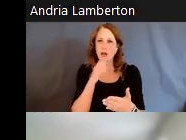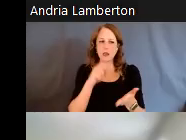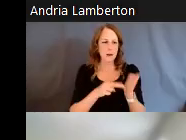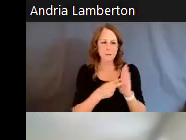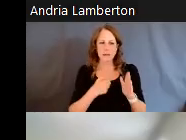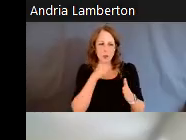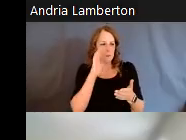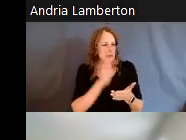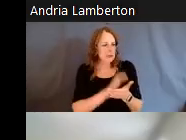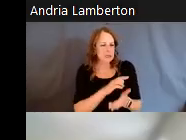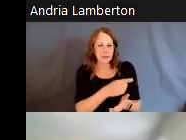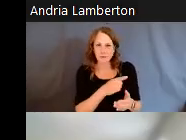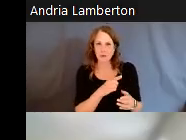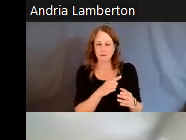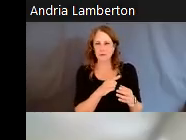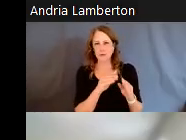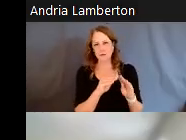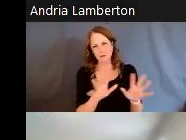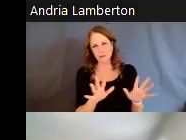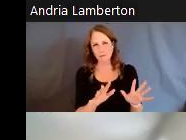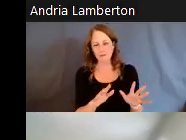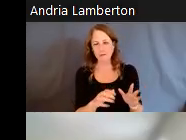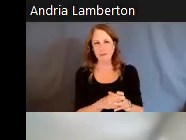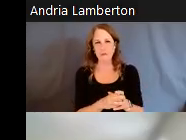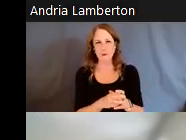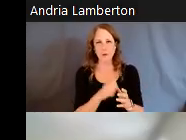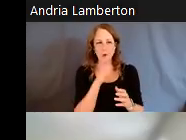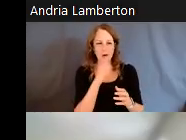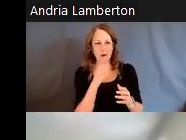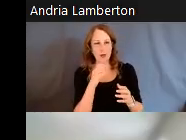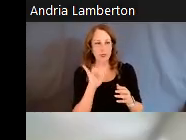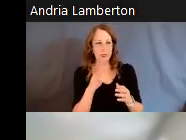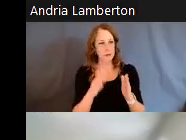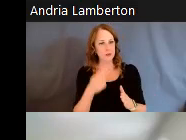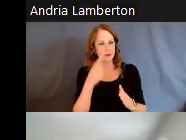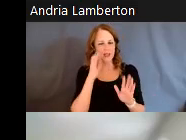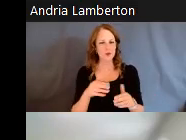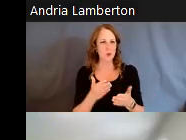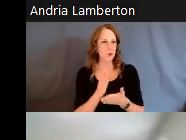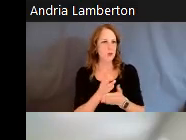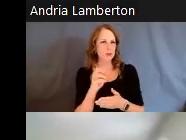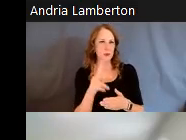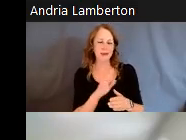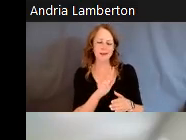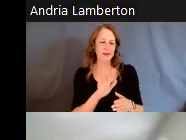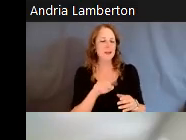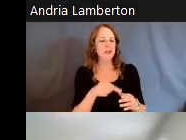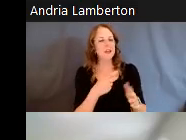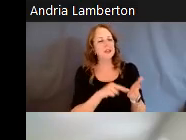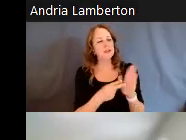perpetrator did was okay or doesn't believe the survivor. It might just mean that some very technical part of the